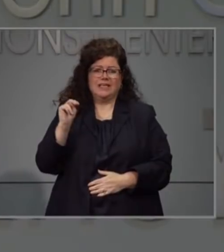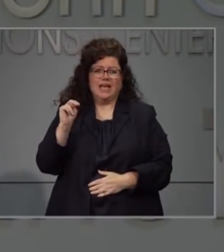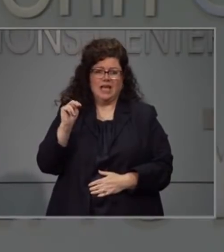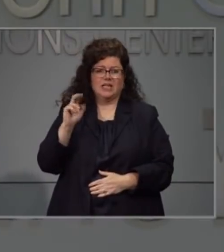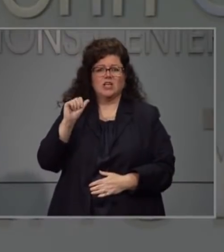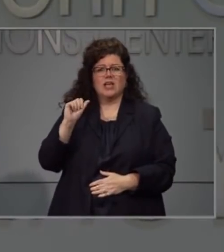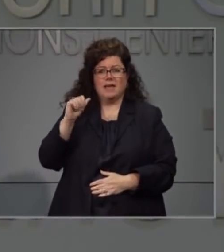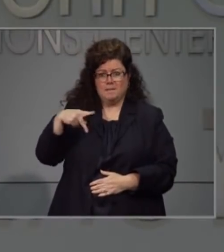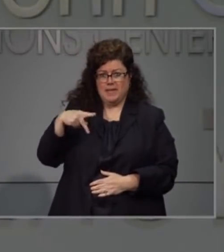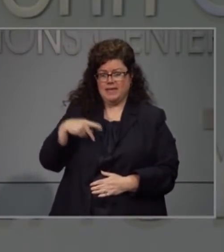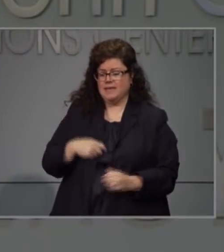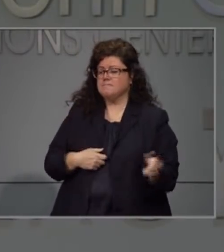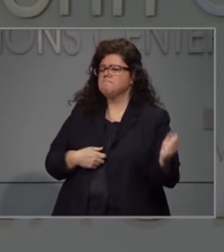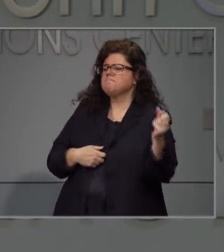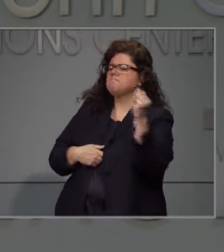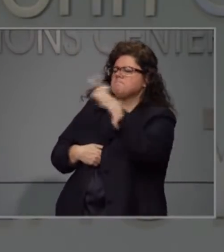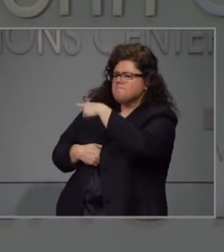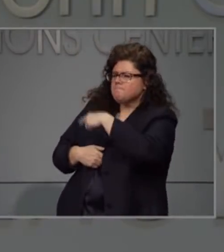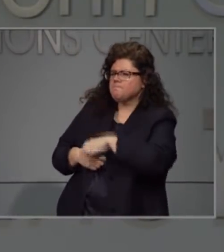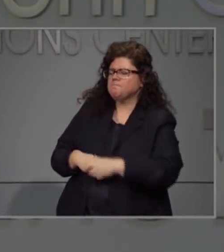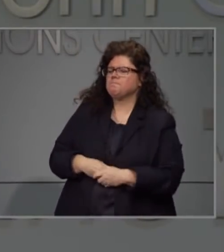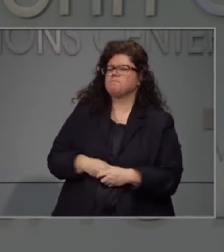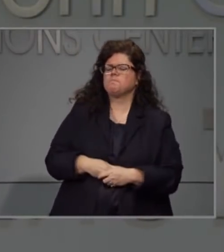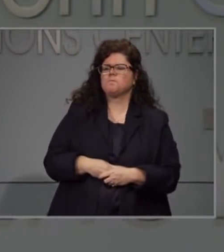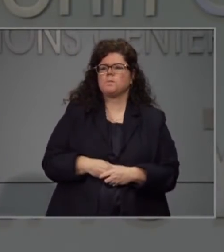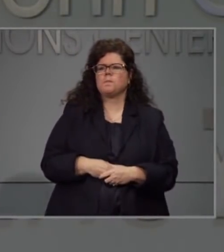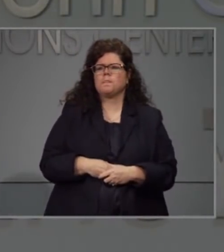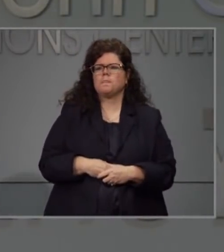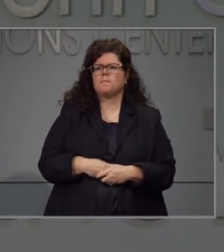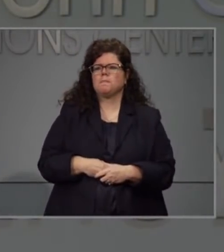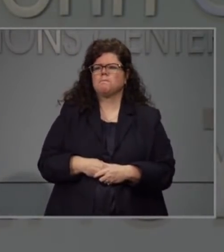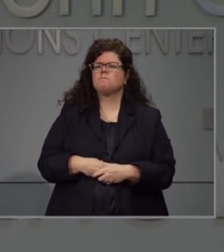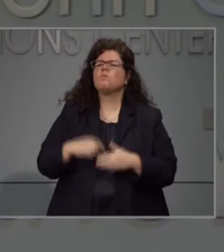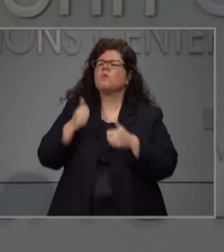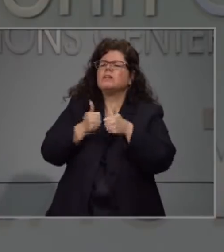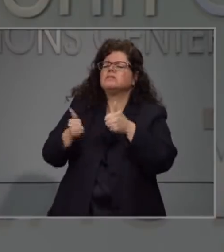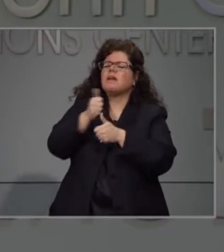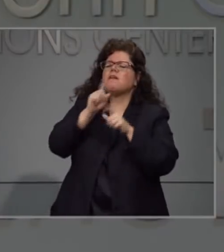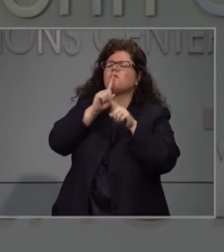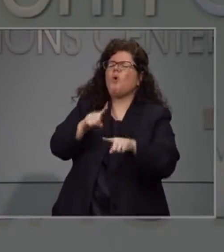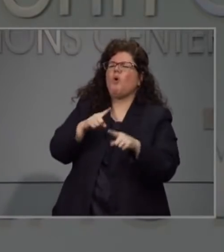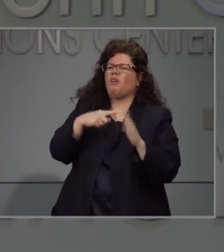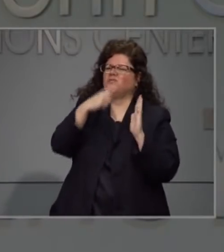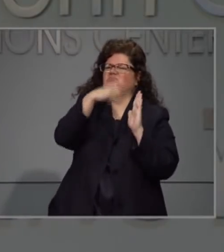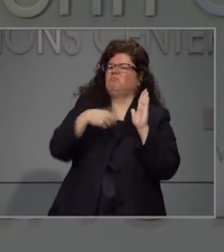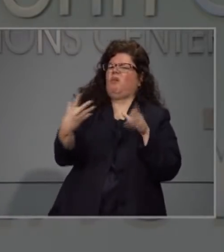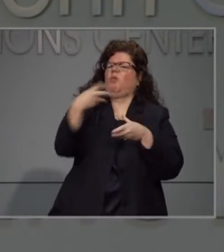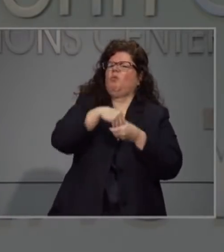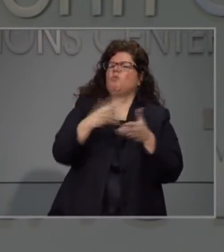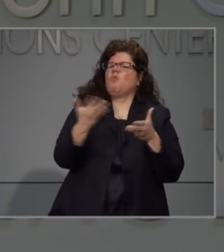Hi, Governor. It's Gary Robertson with AP. Could you just give us an update on what the order says related to